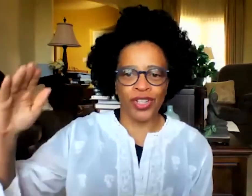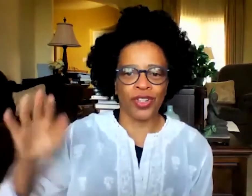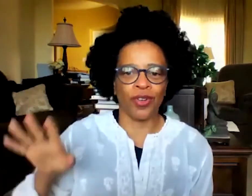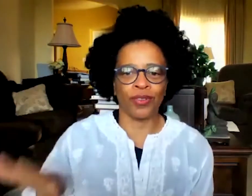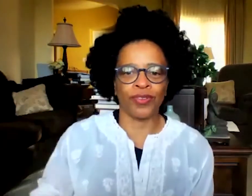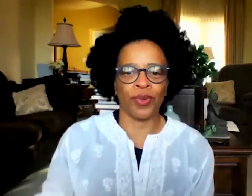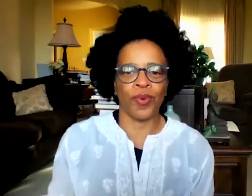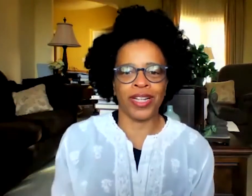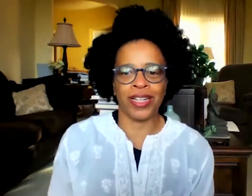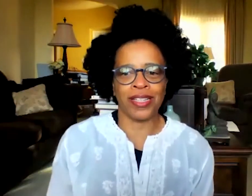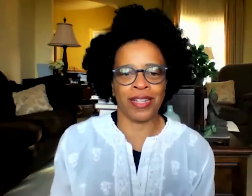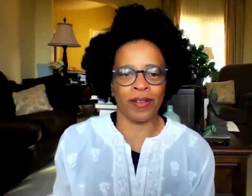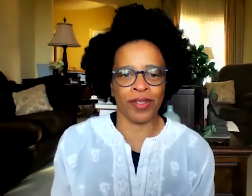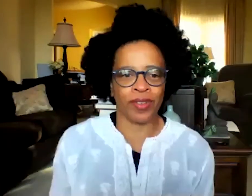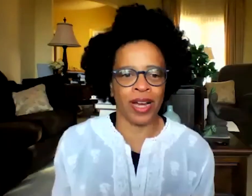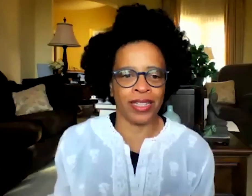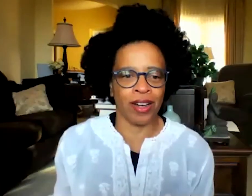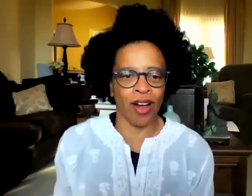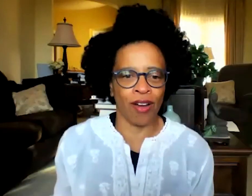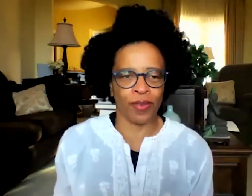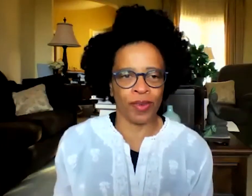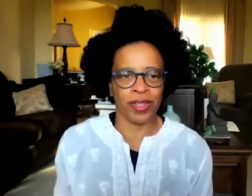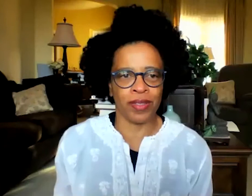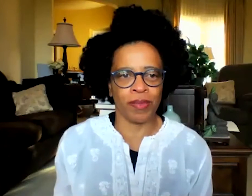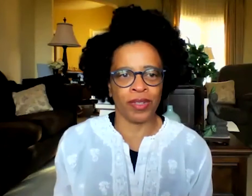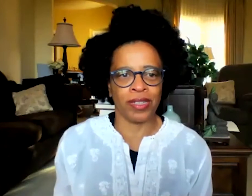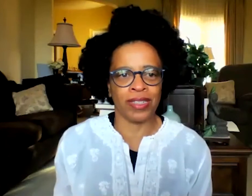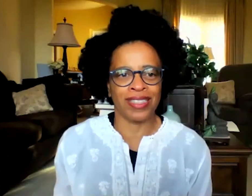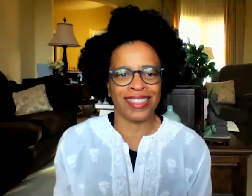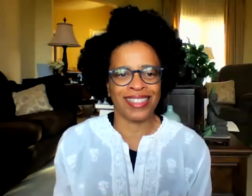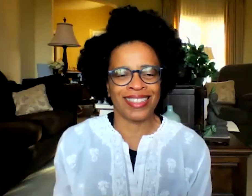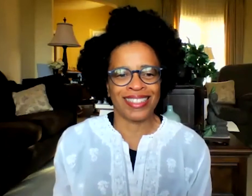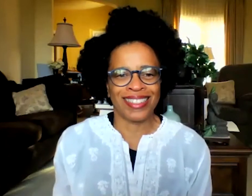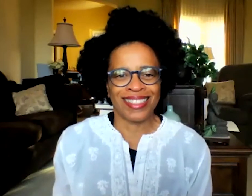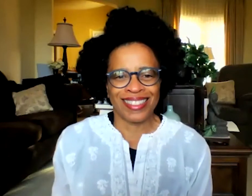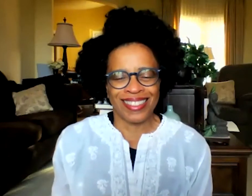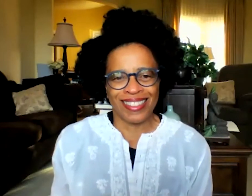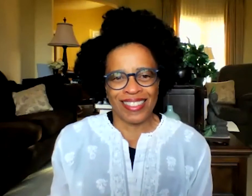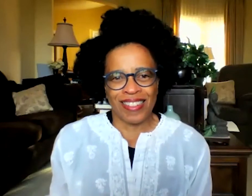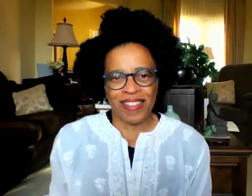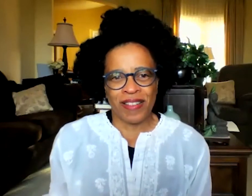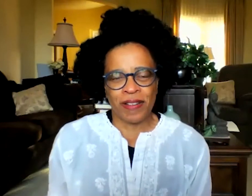lodestar or touchstone for what it is that I was trying to offer with this book.